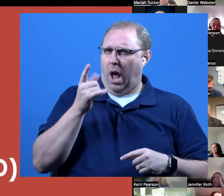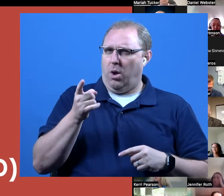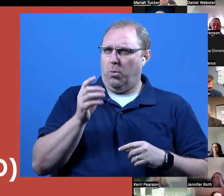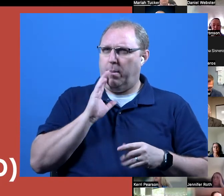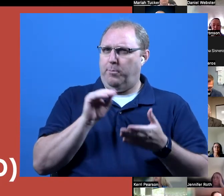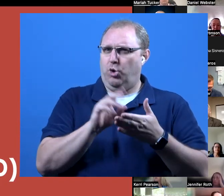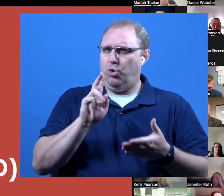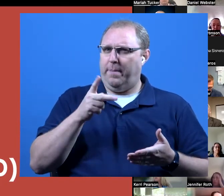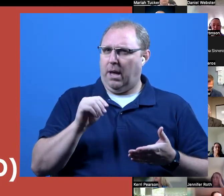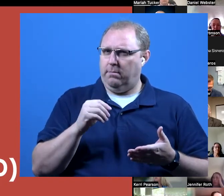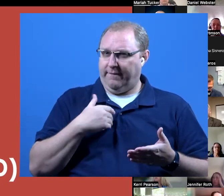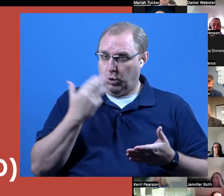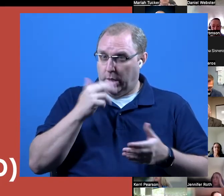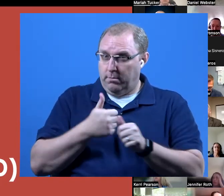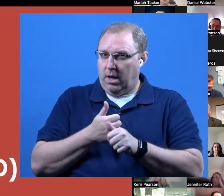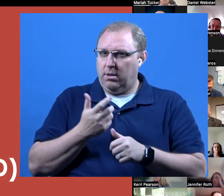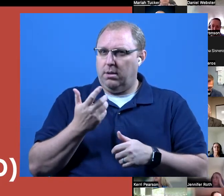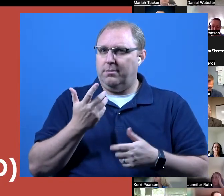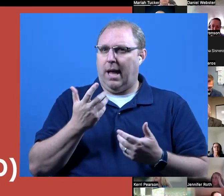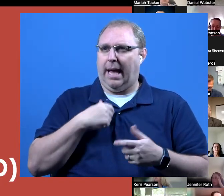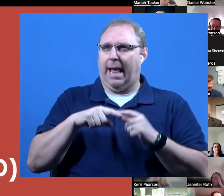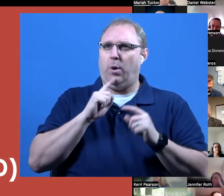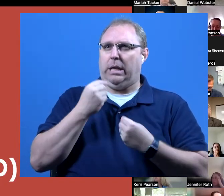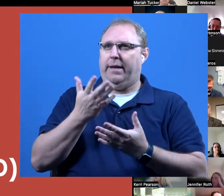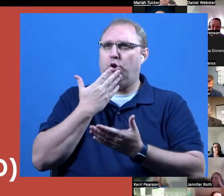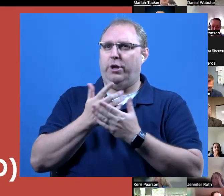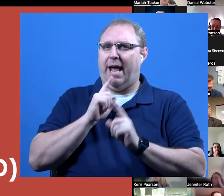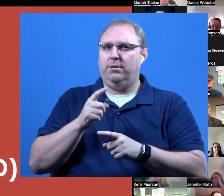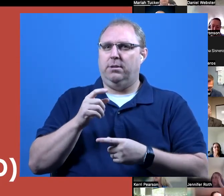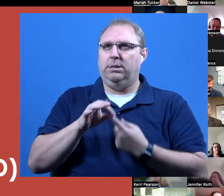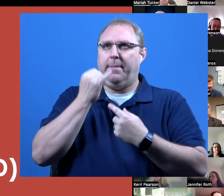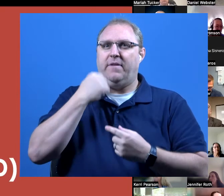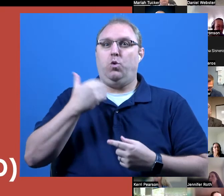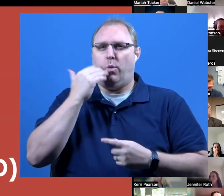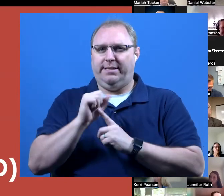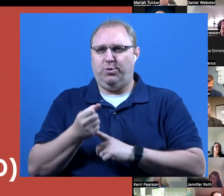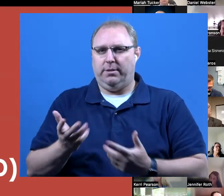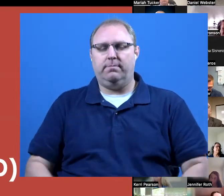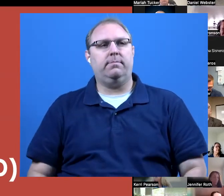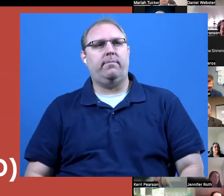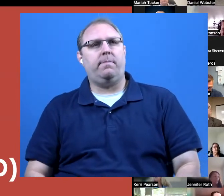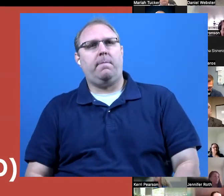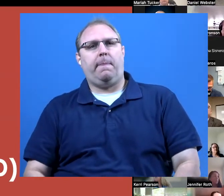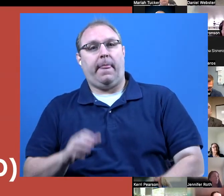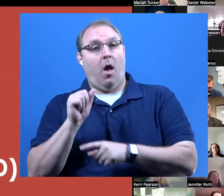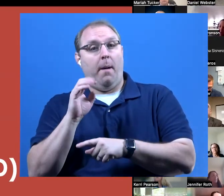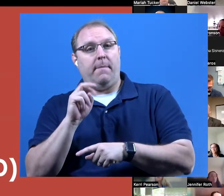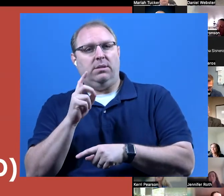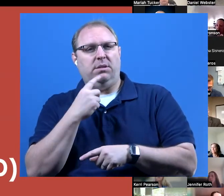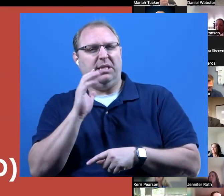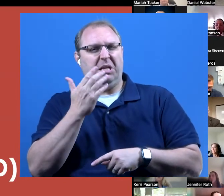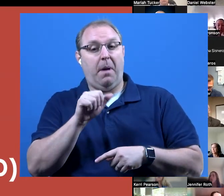questions we've already asked and answered, but if you feel like there was a nuance there, please let us know.